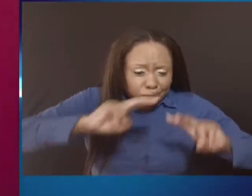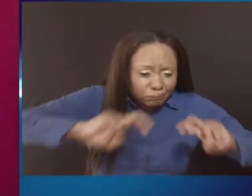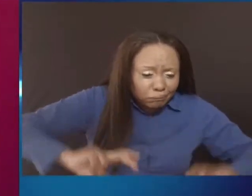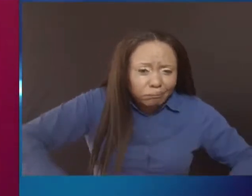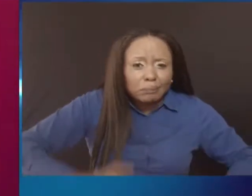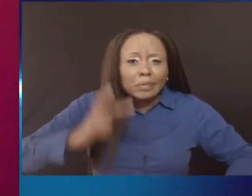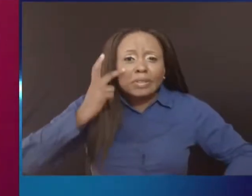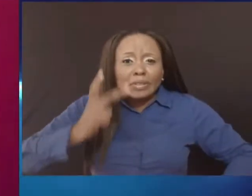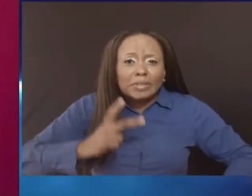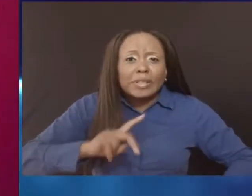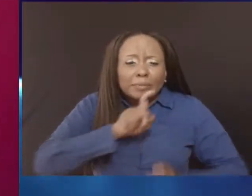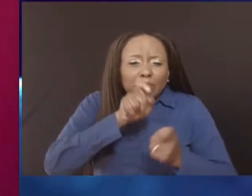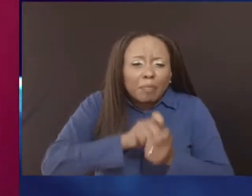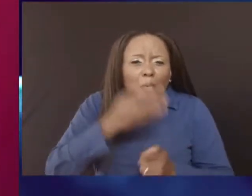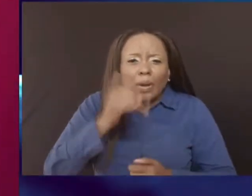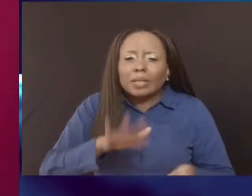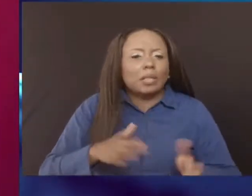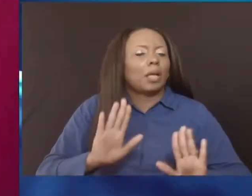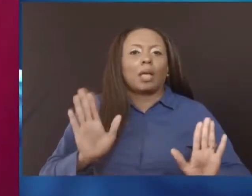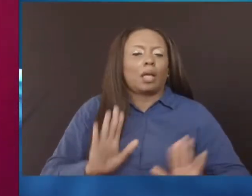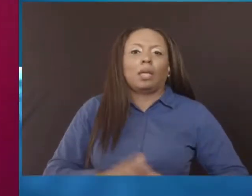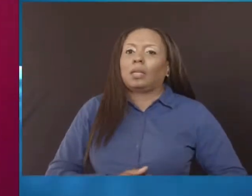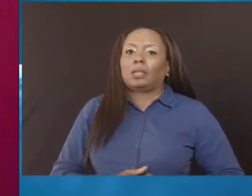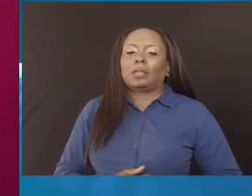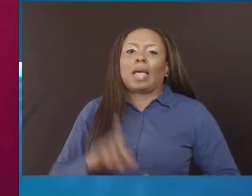that persons should appreciate.